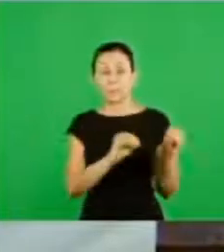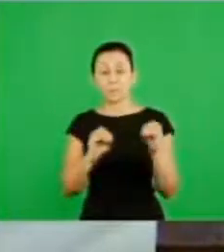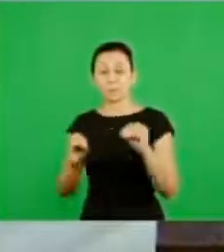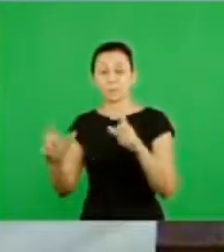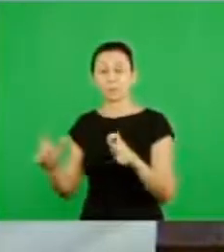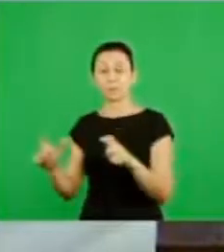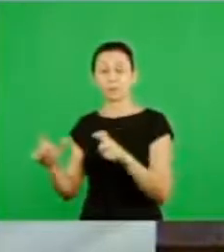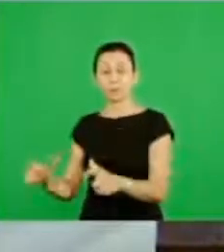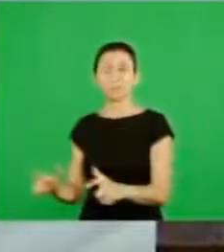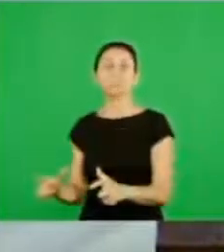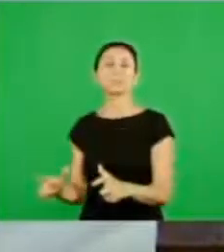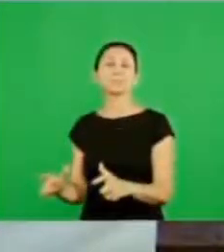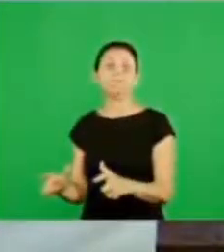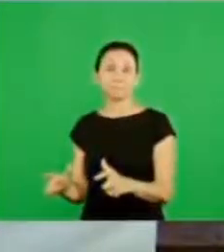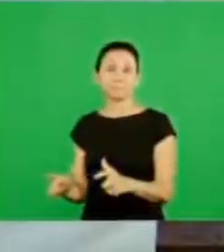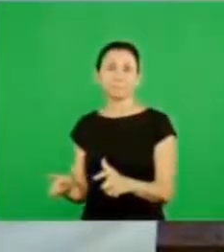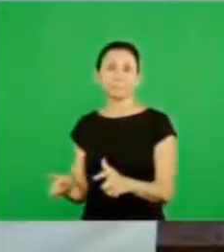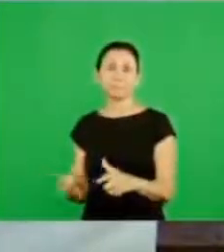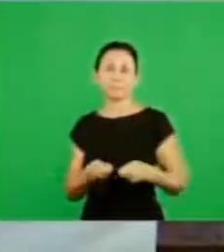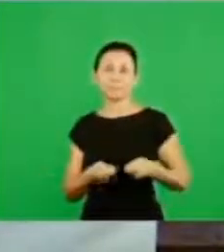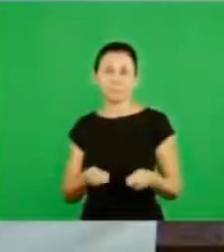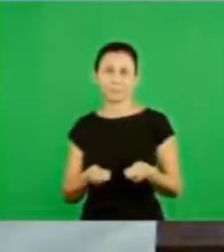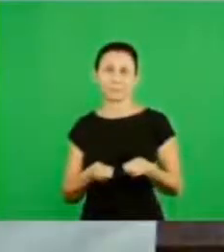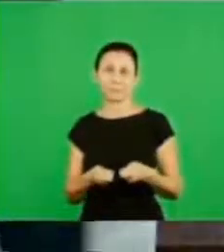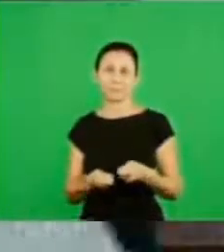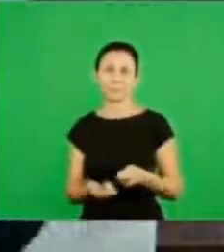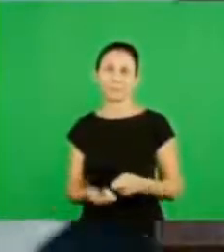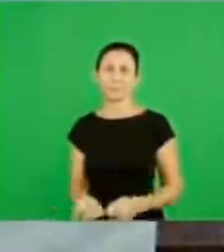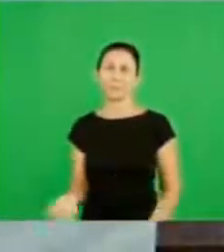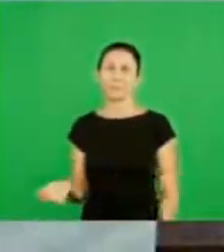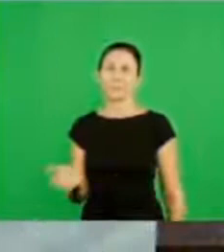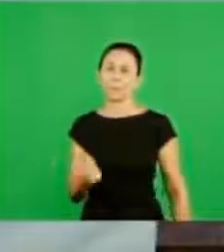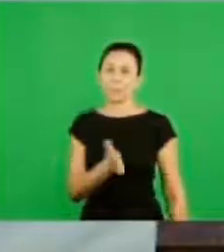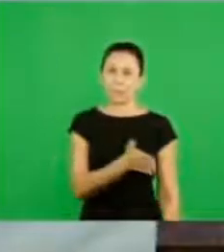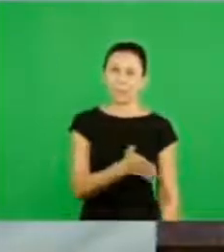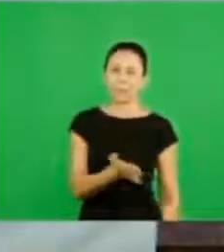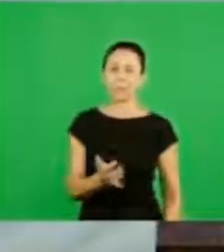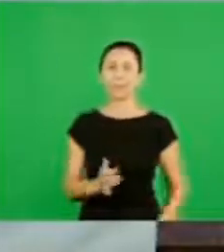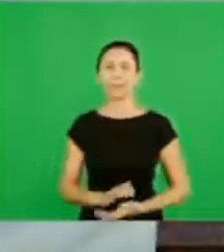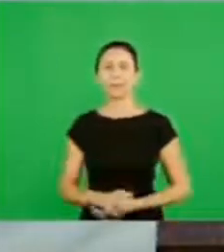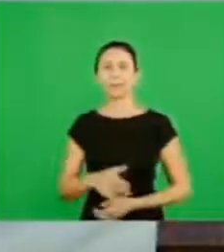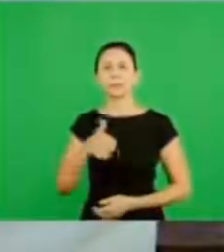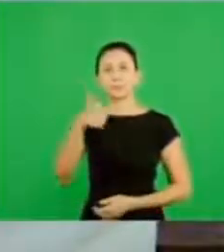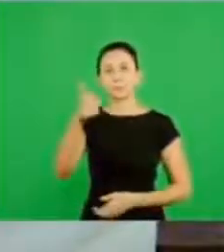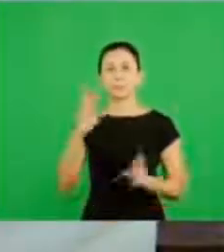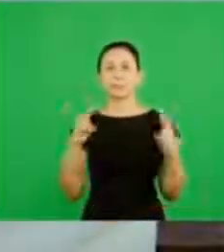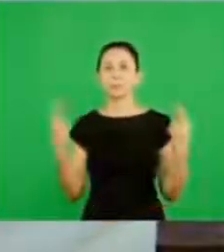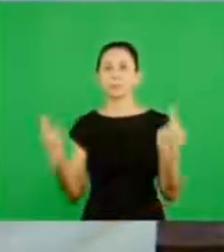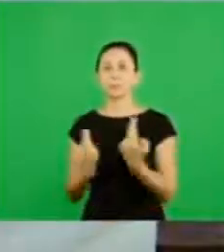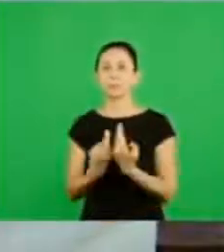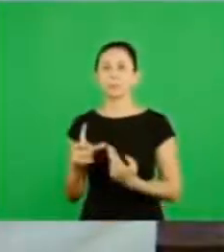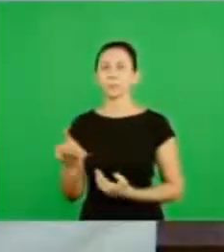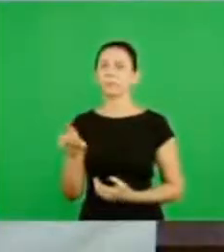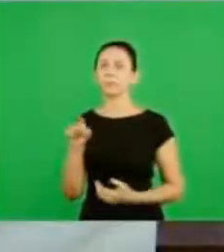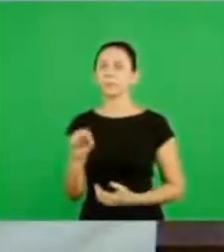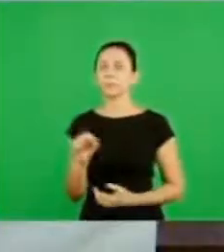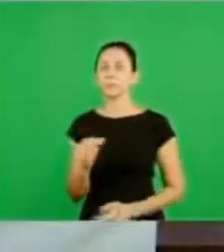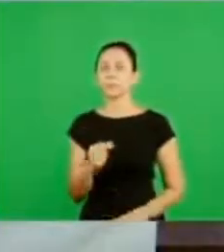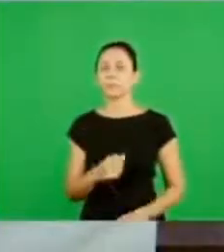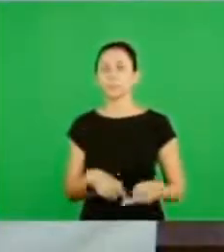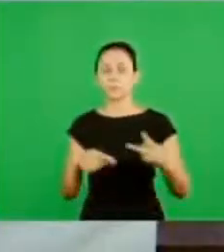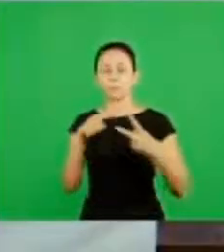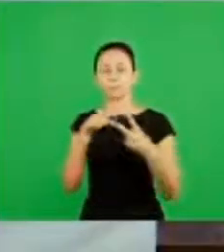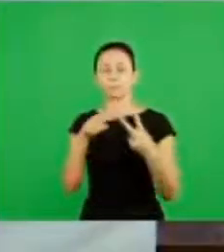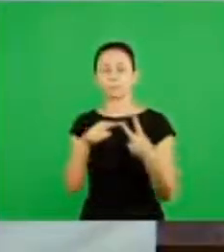change. In many cases, my family had to move. But I'll go back to